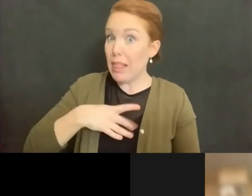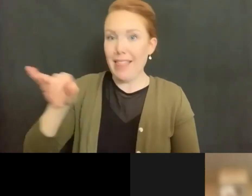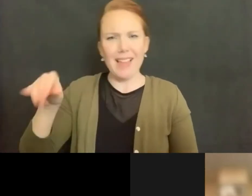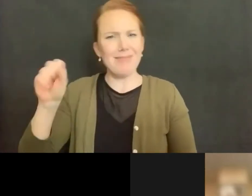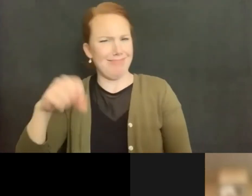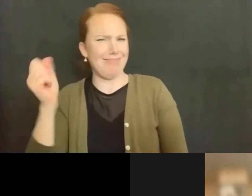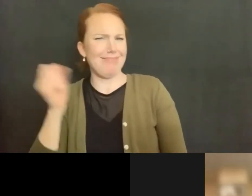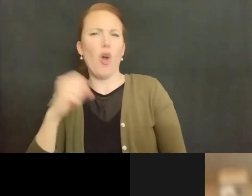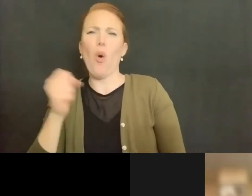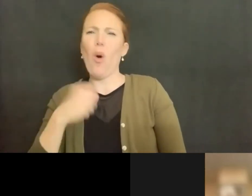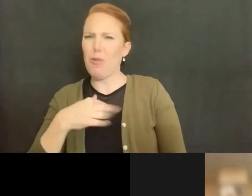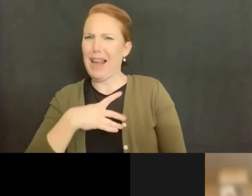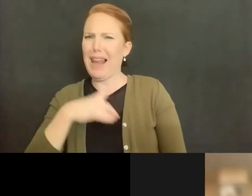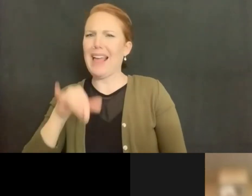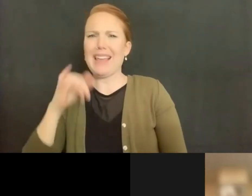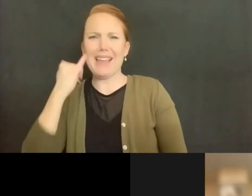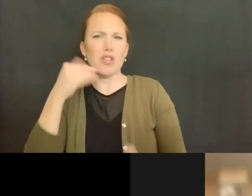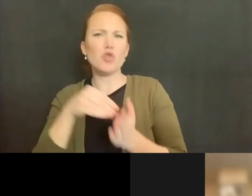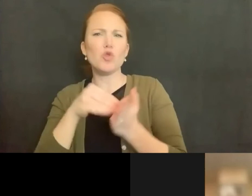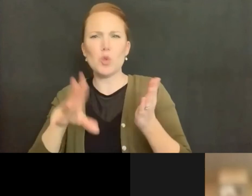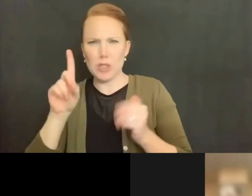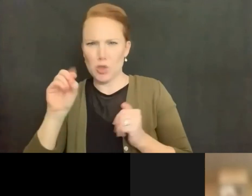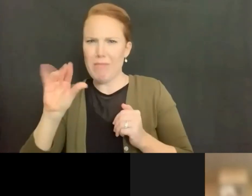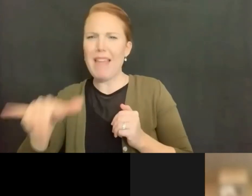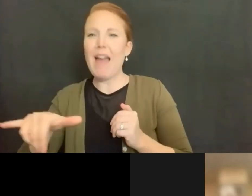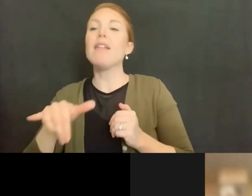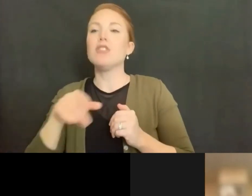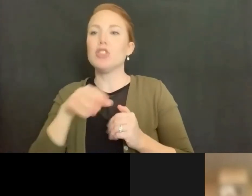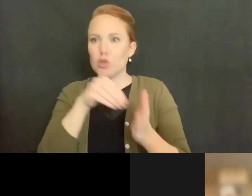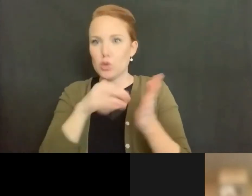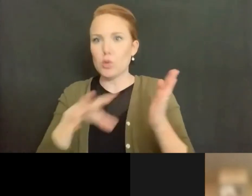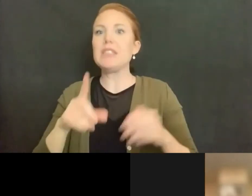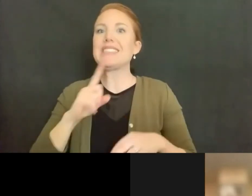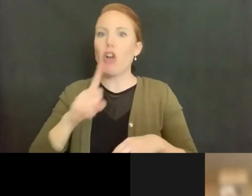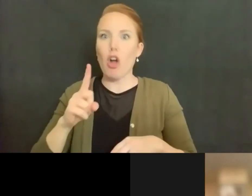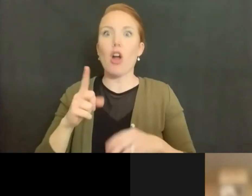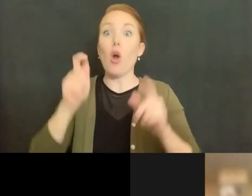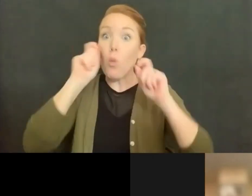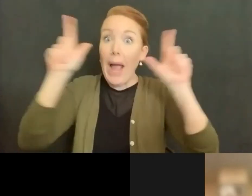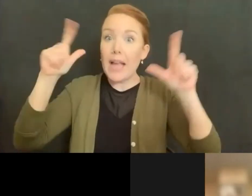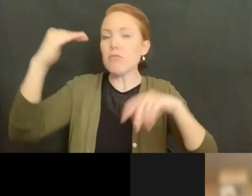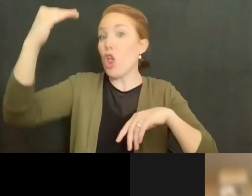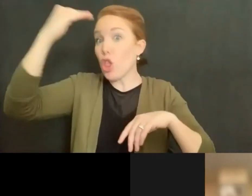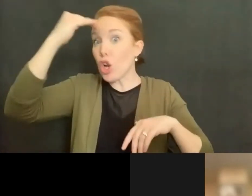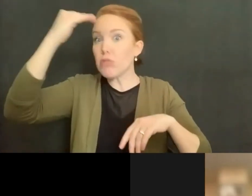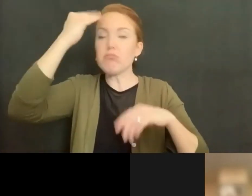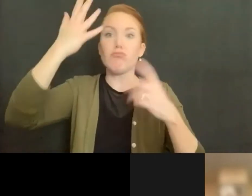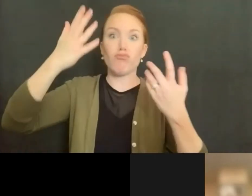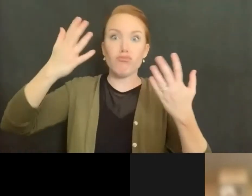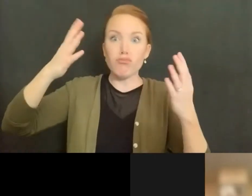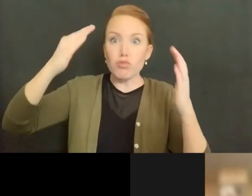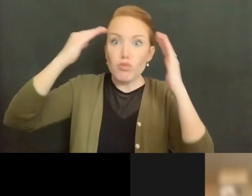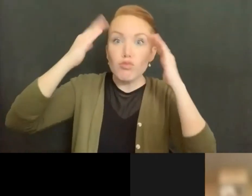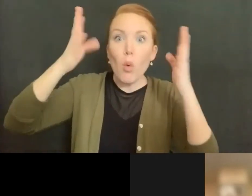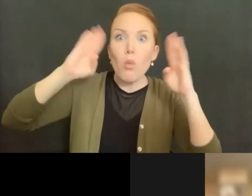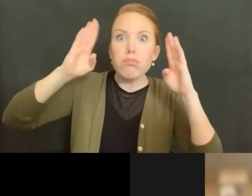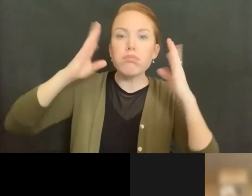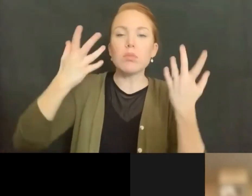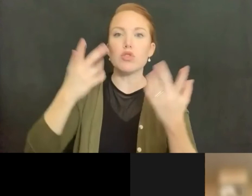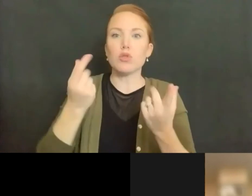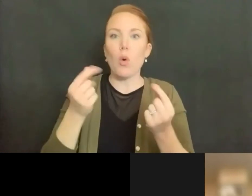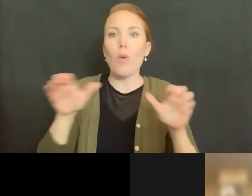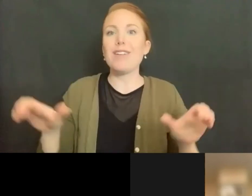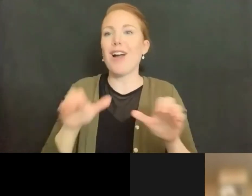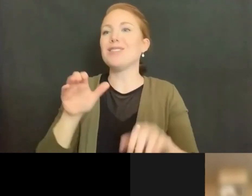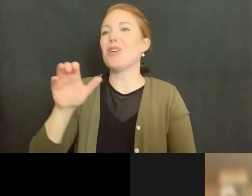yes, right? Because we want you to know that the students are awake and alert and excited to learn. Ms. Patel,